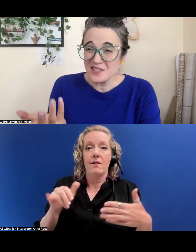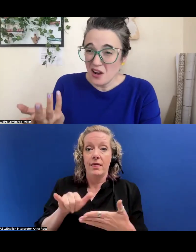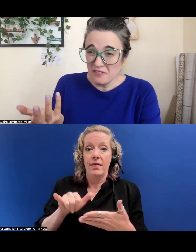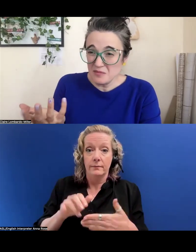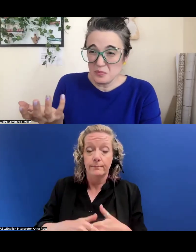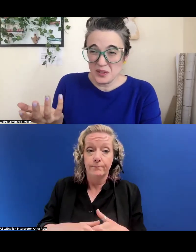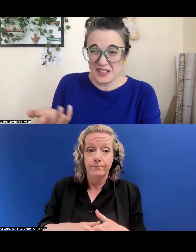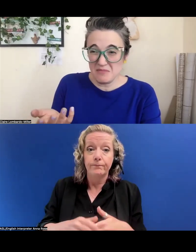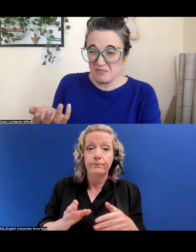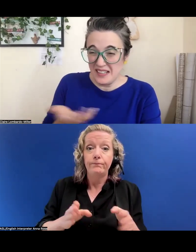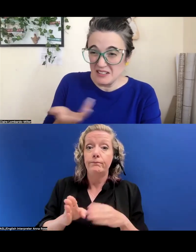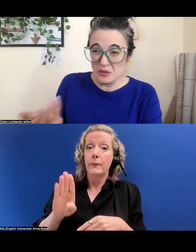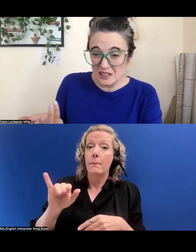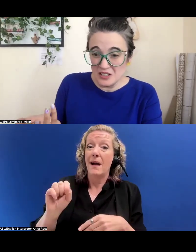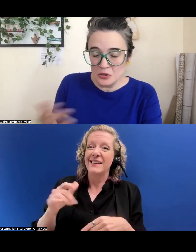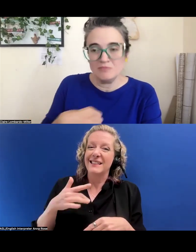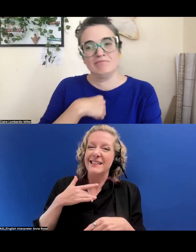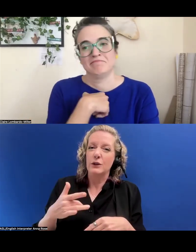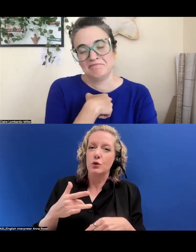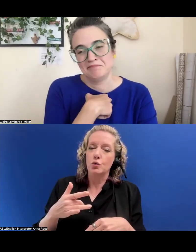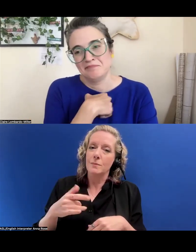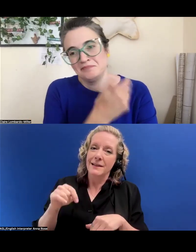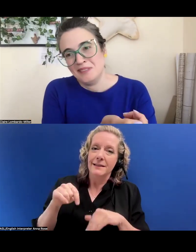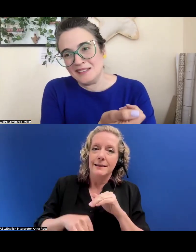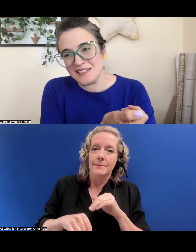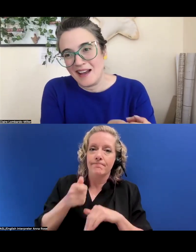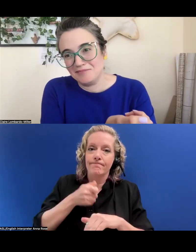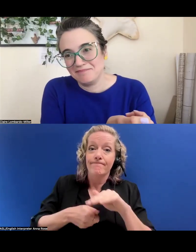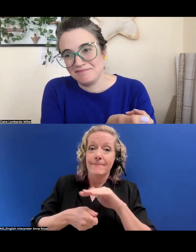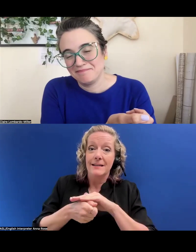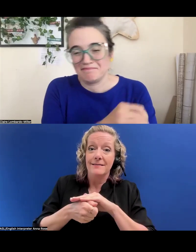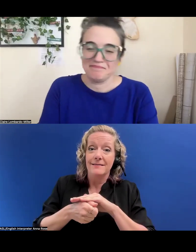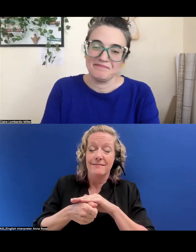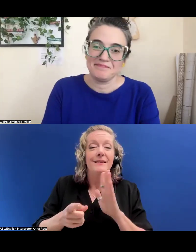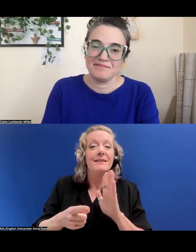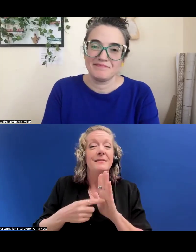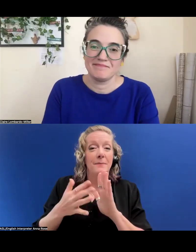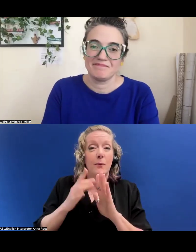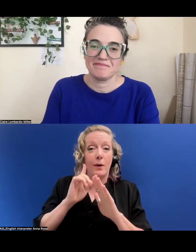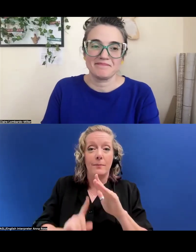Bias is often pretty hidden within you until it's not.